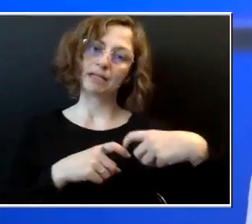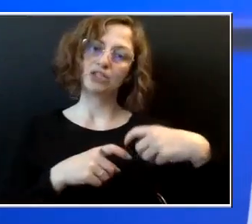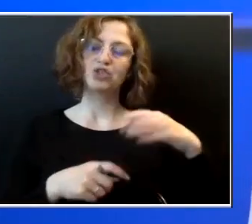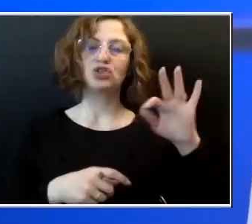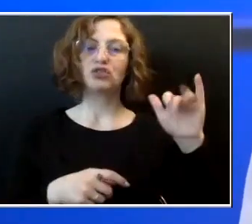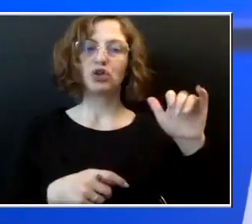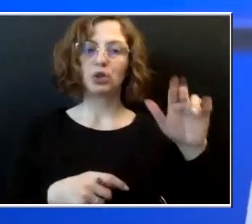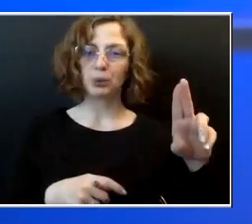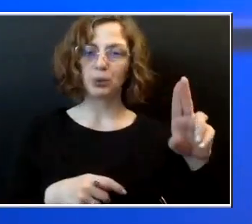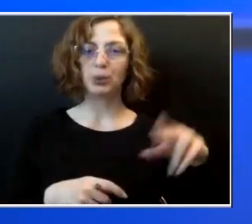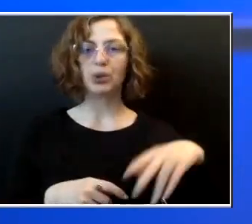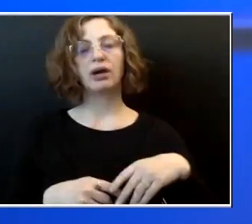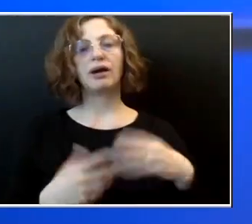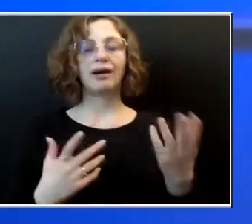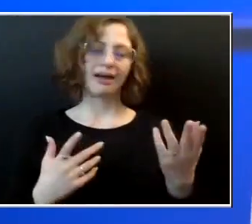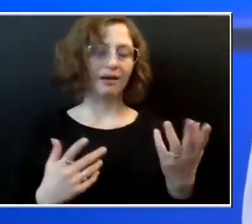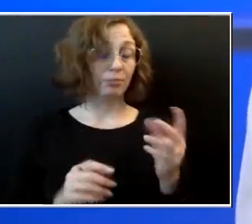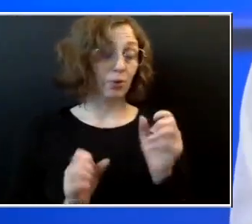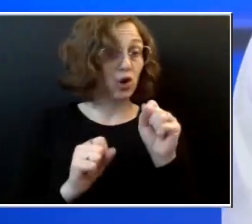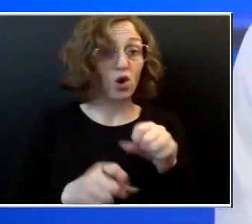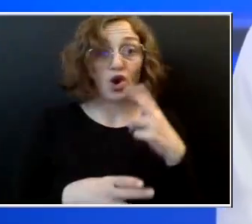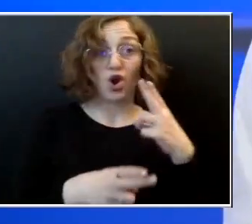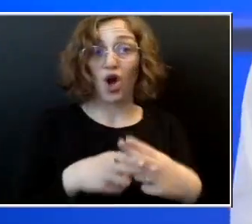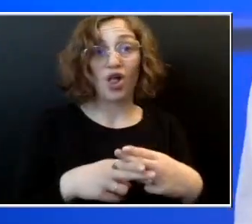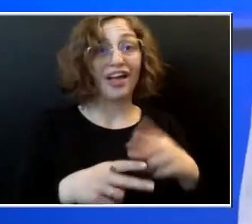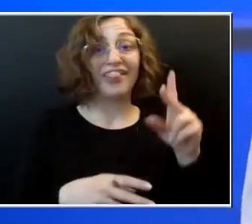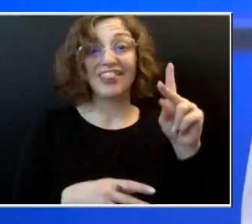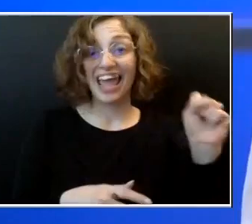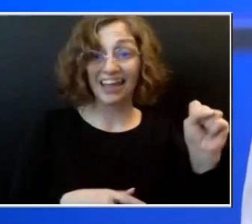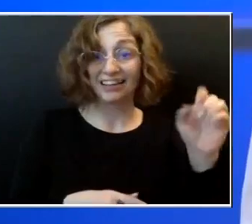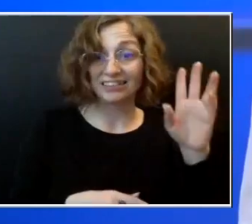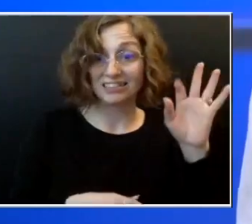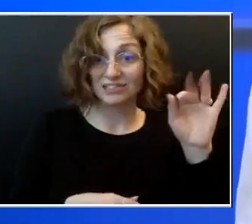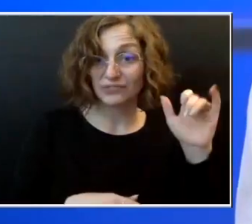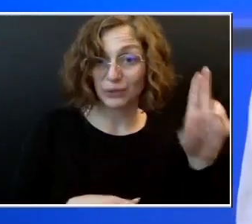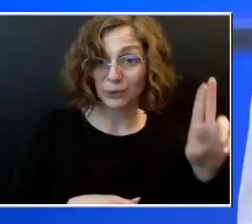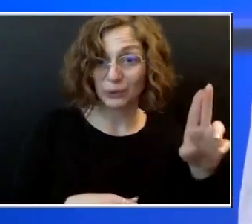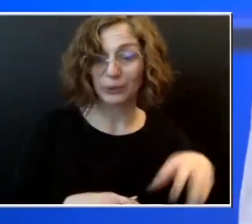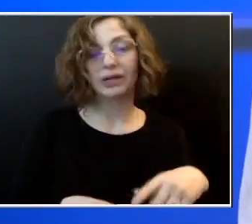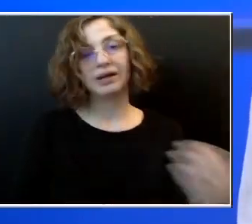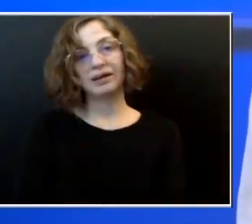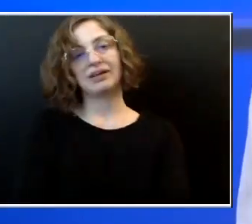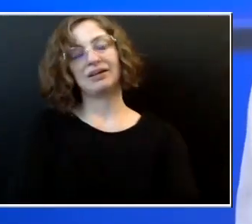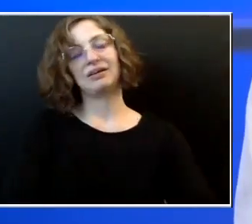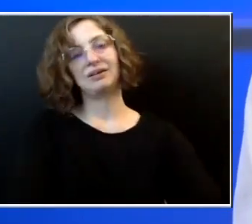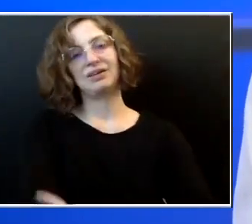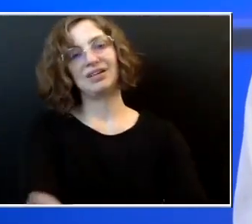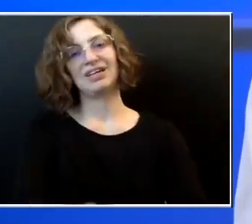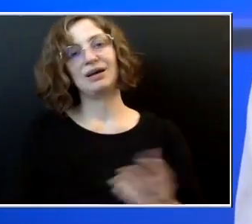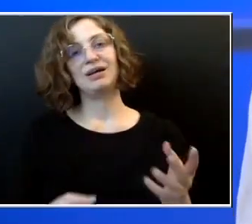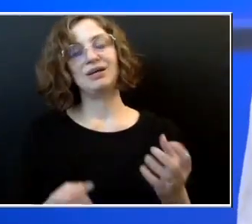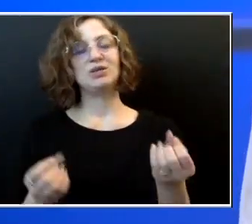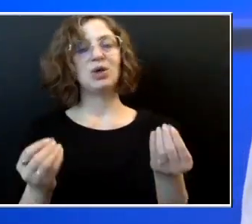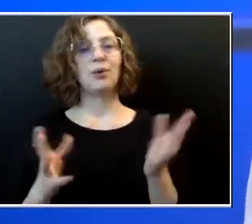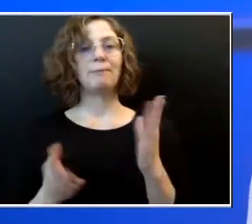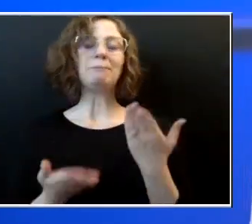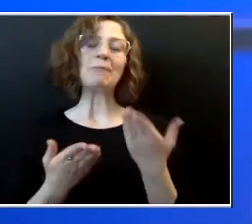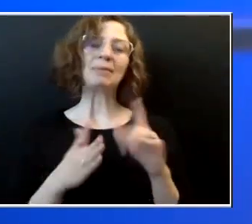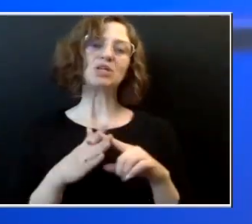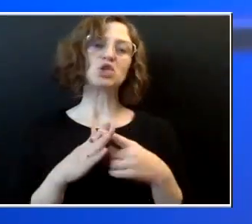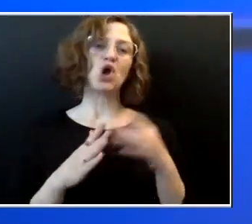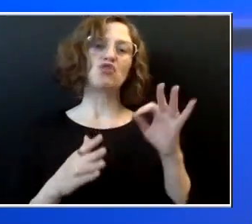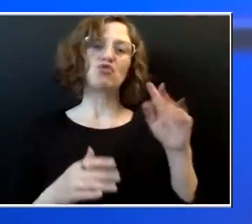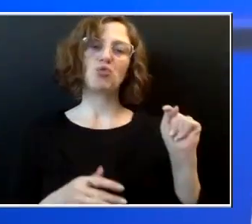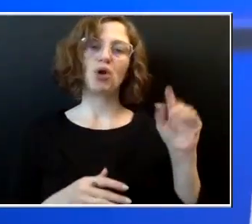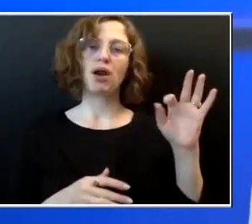the French flu, and it went on from there. But it never got back to Kansas. It may have started in Fort Funston, is one theory. But it hopped quickly